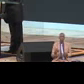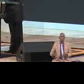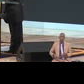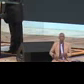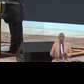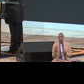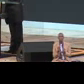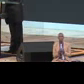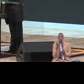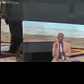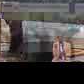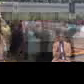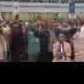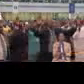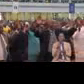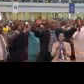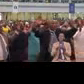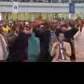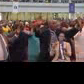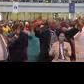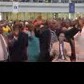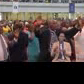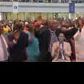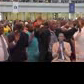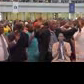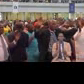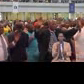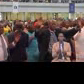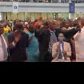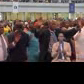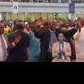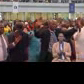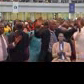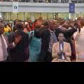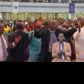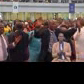Lord, that curse is removed.